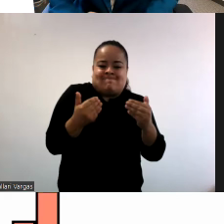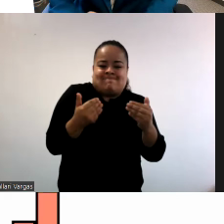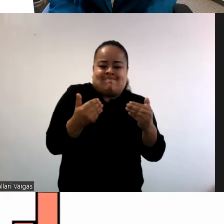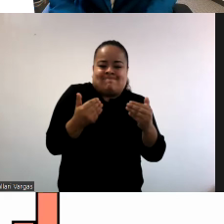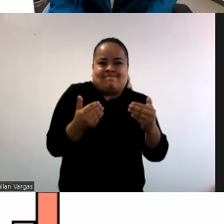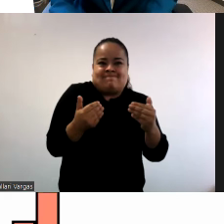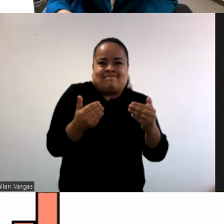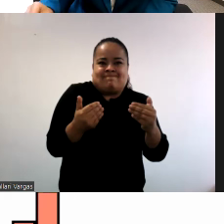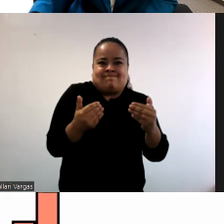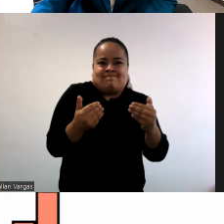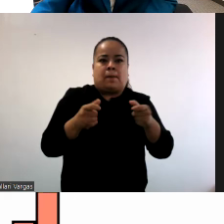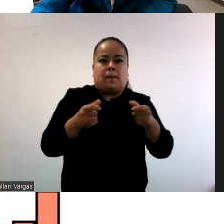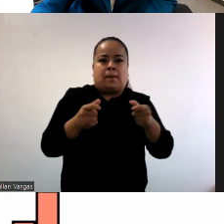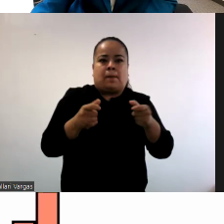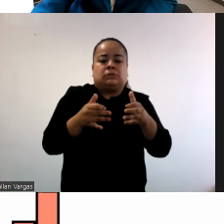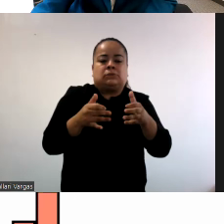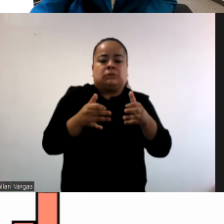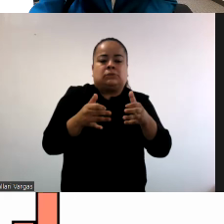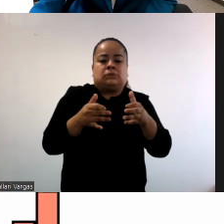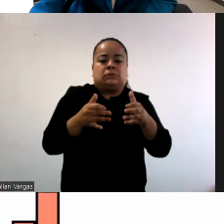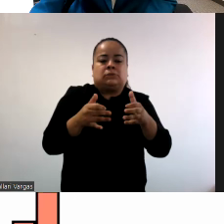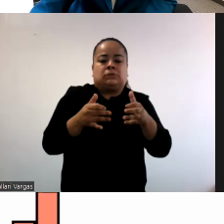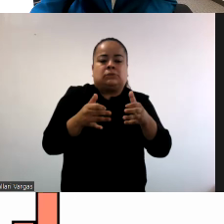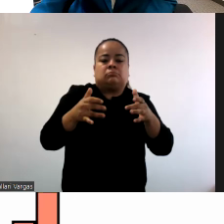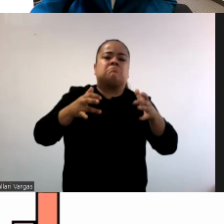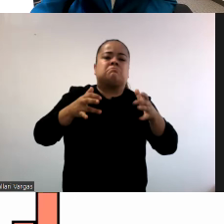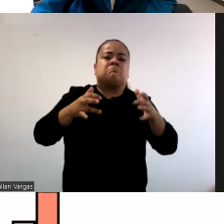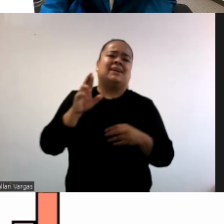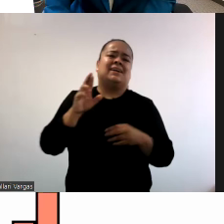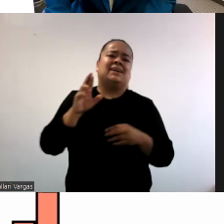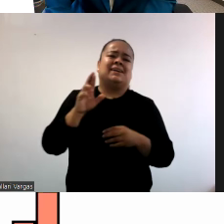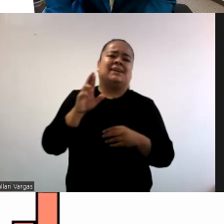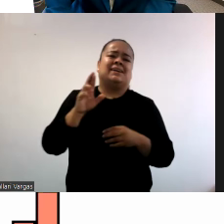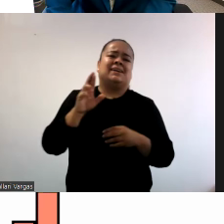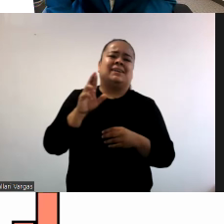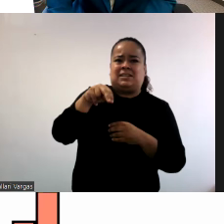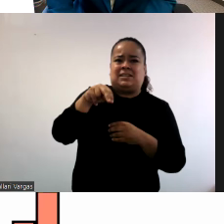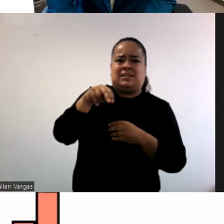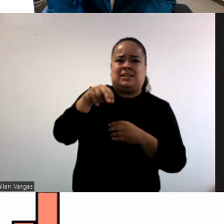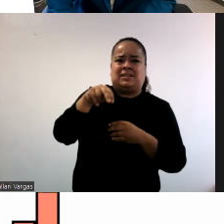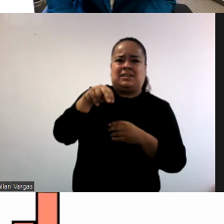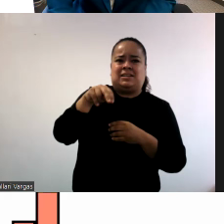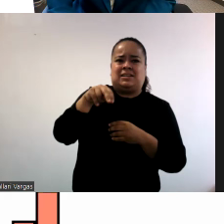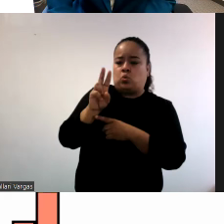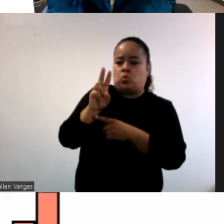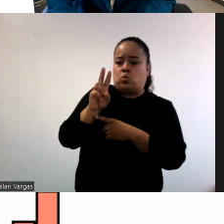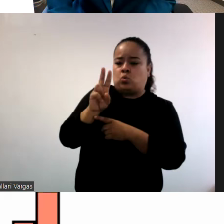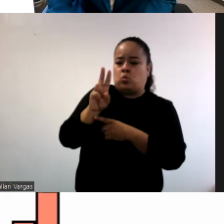there is a progressive increase of cases in the United Kingdom, and an alert